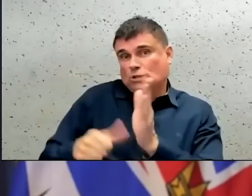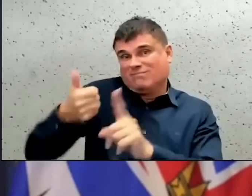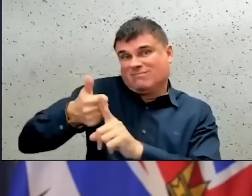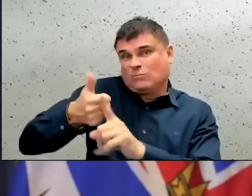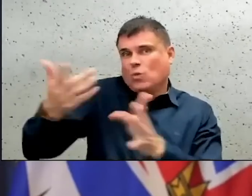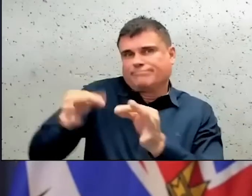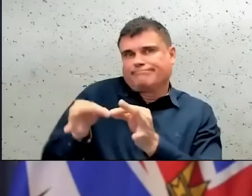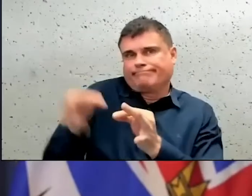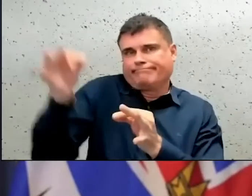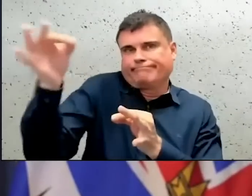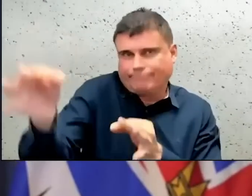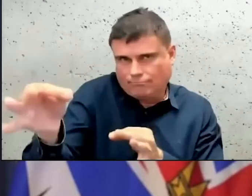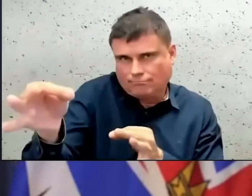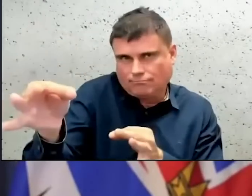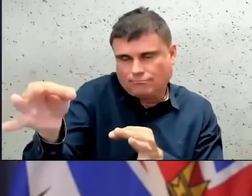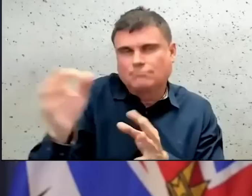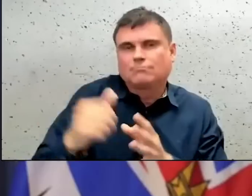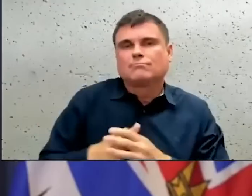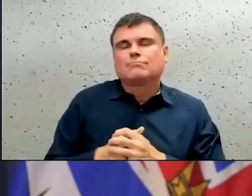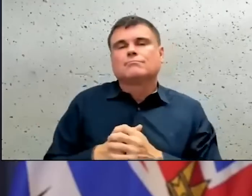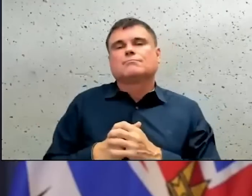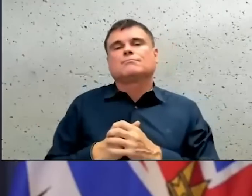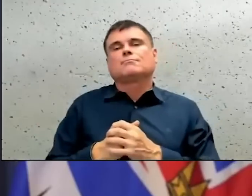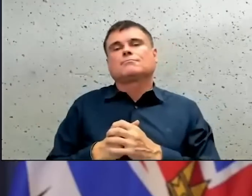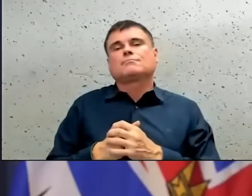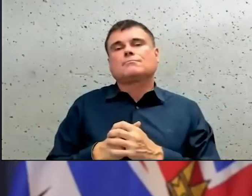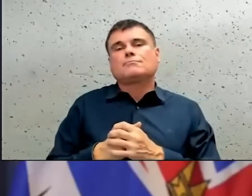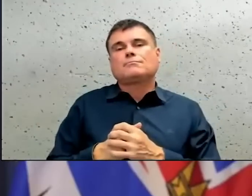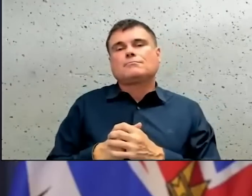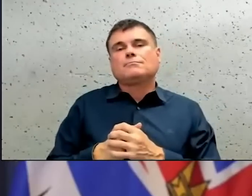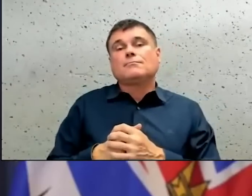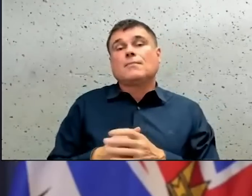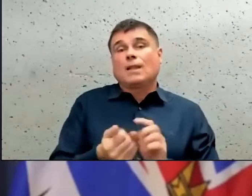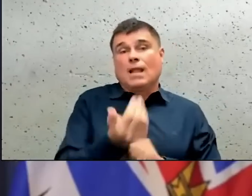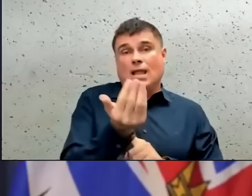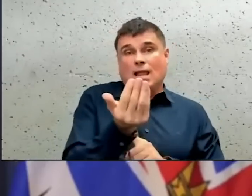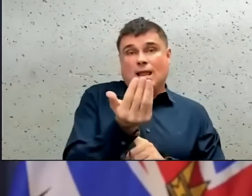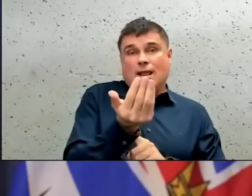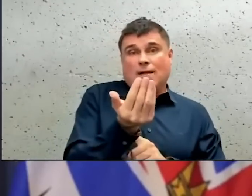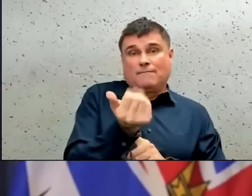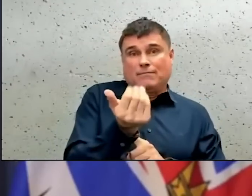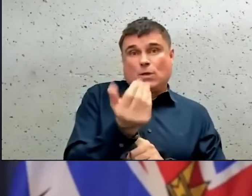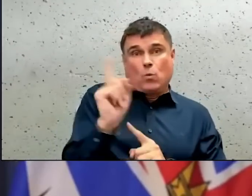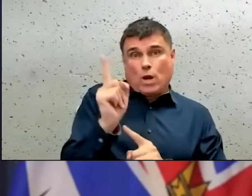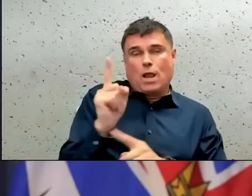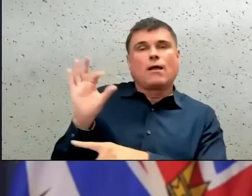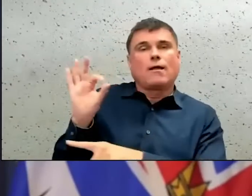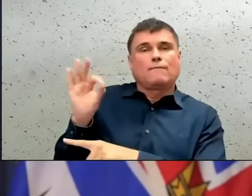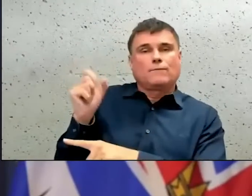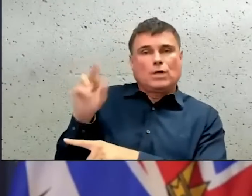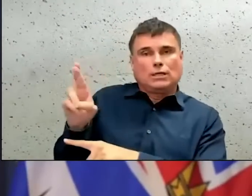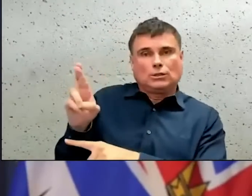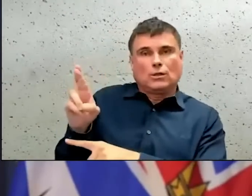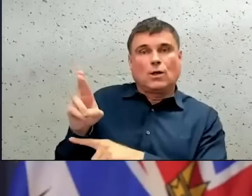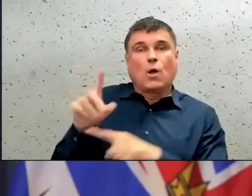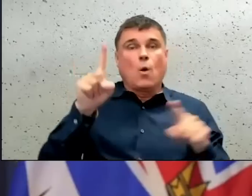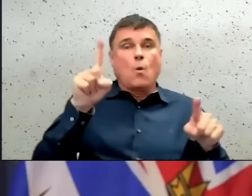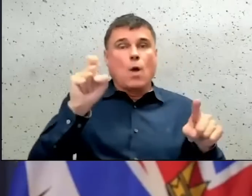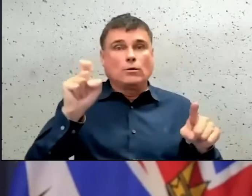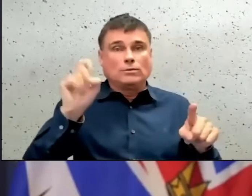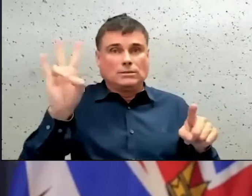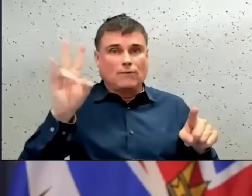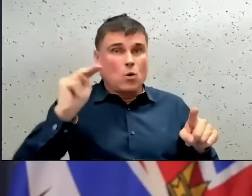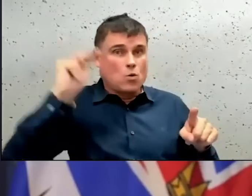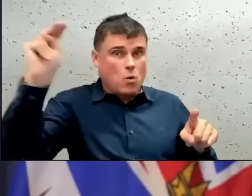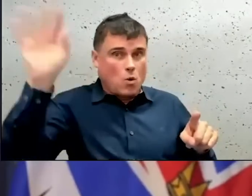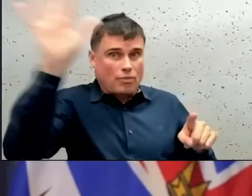scheduled surgeries. That's 15 in Fraser Health, 177 in Northern Health, that's 107, 127 in